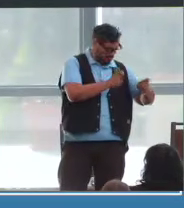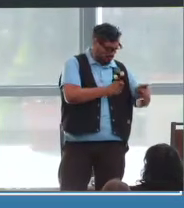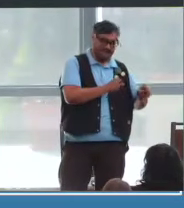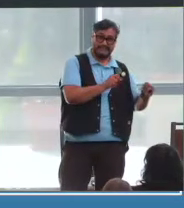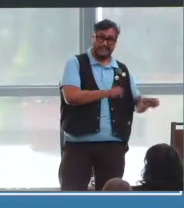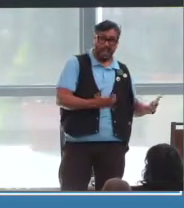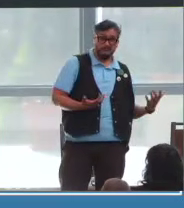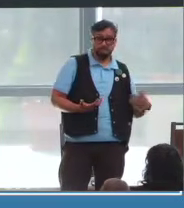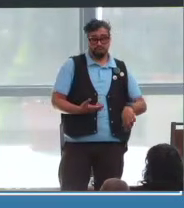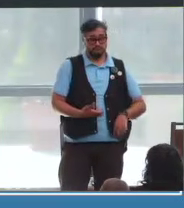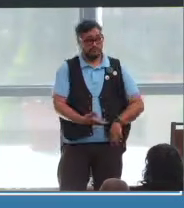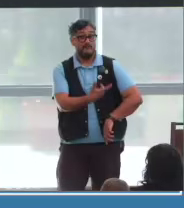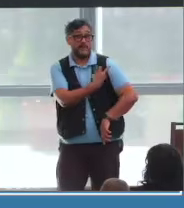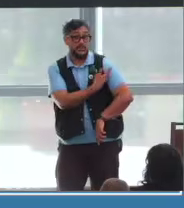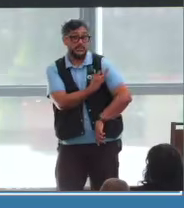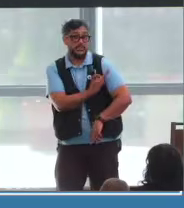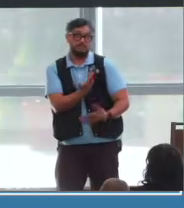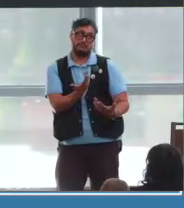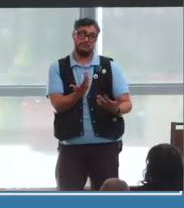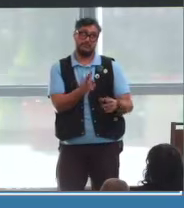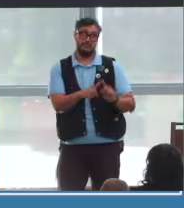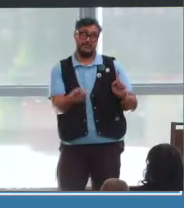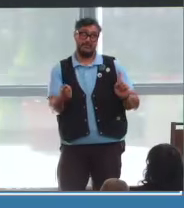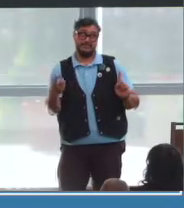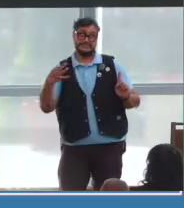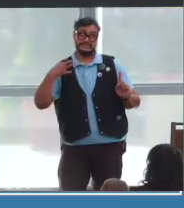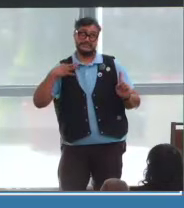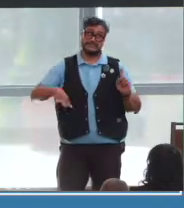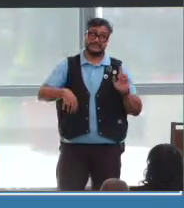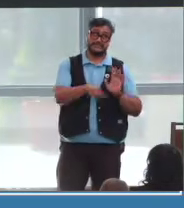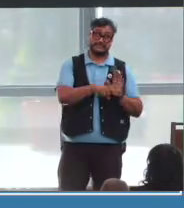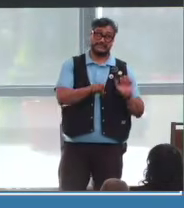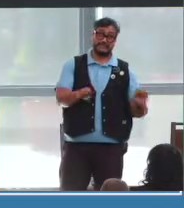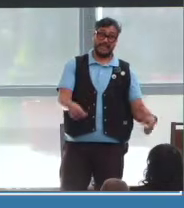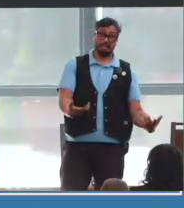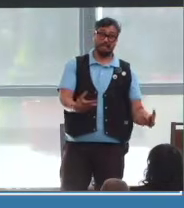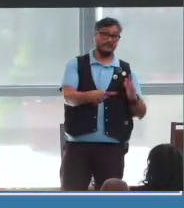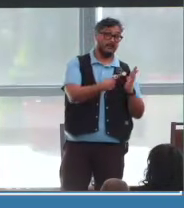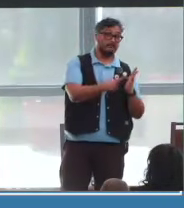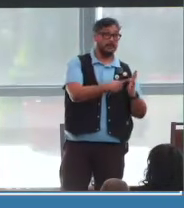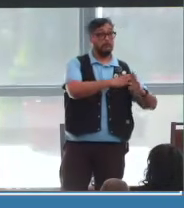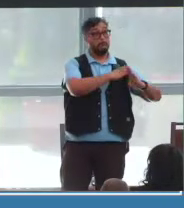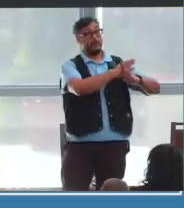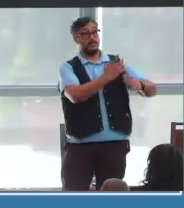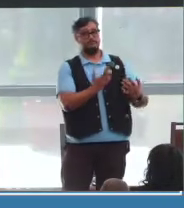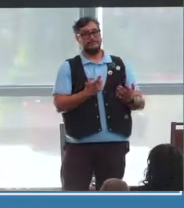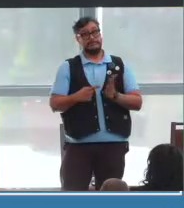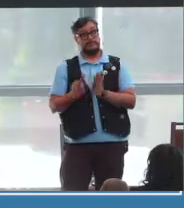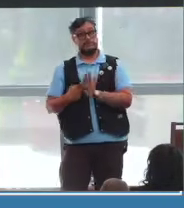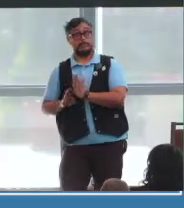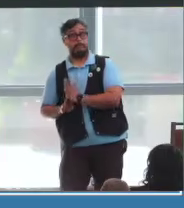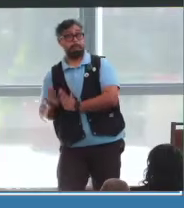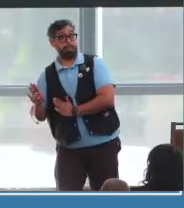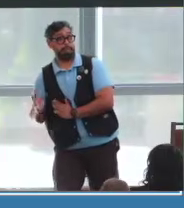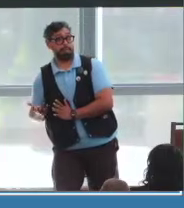with vaccines. Vaccines are a double-edged sword. Sometimes they can prevent lupus. Sometimes they can flare lupus. We